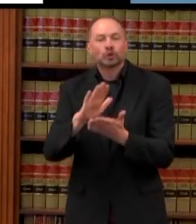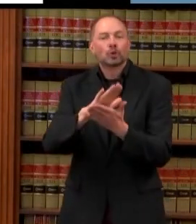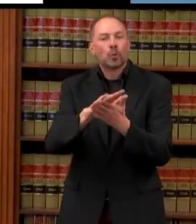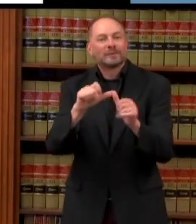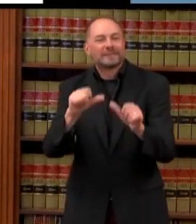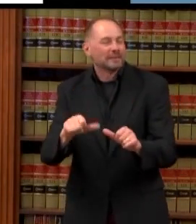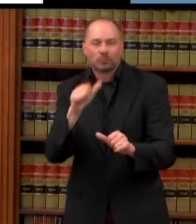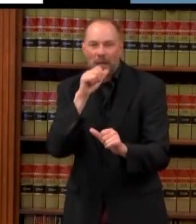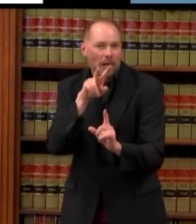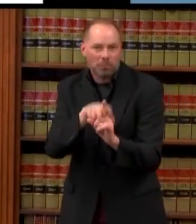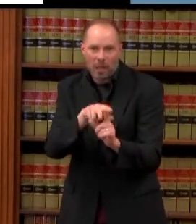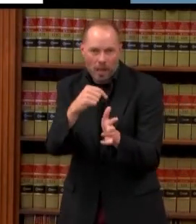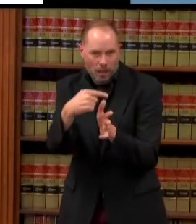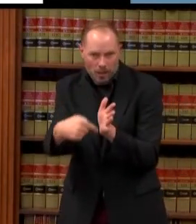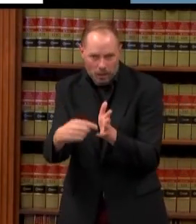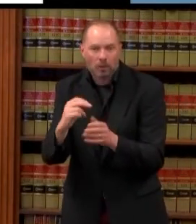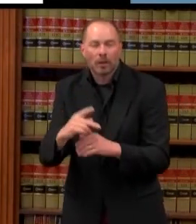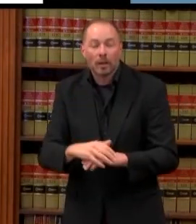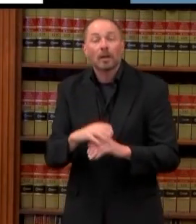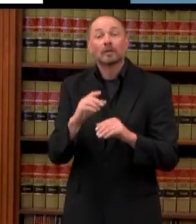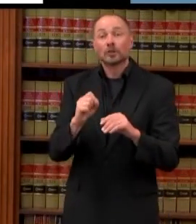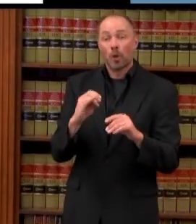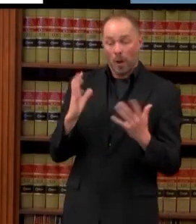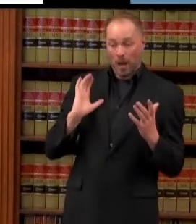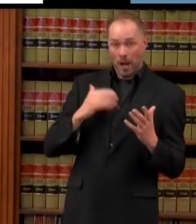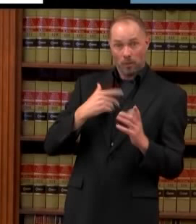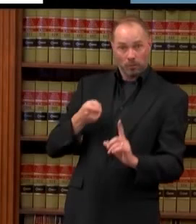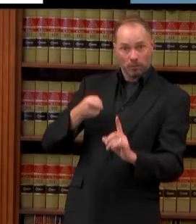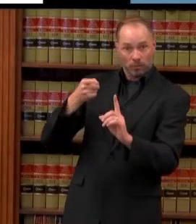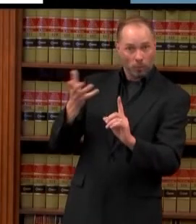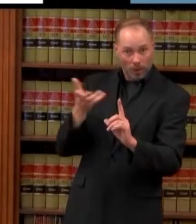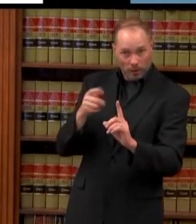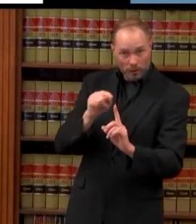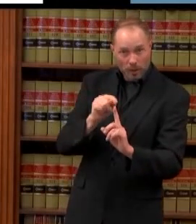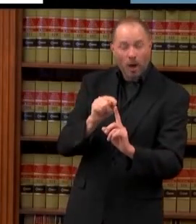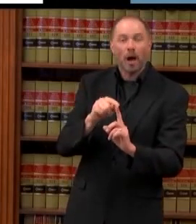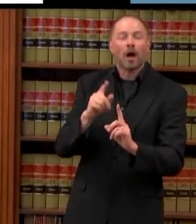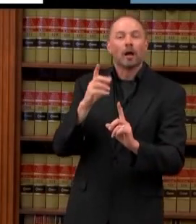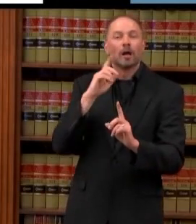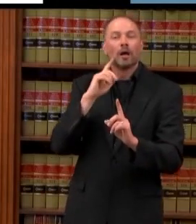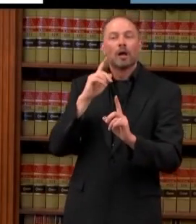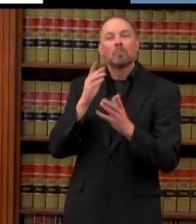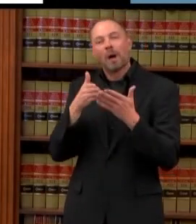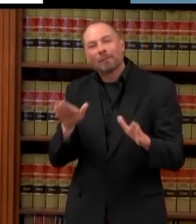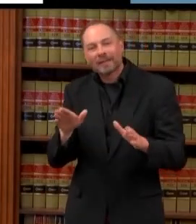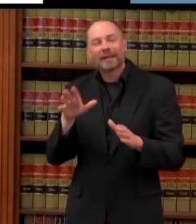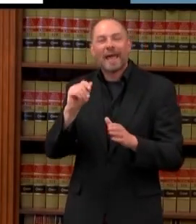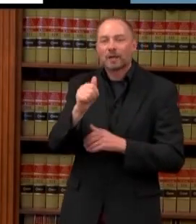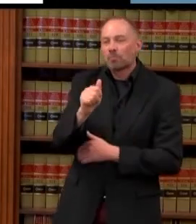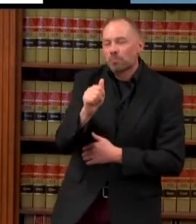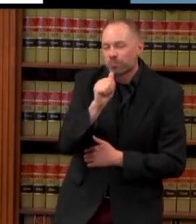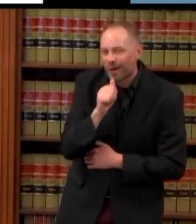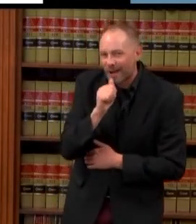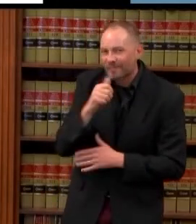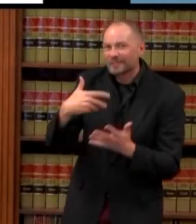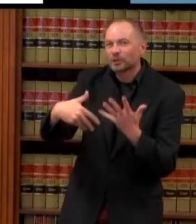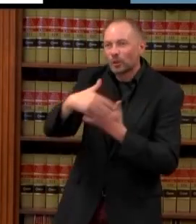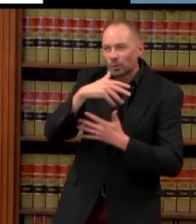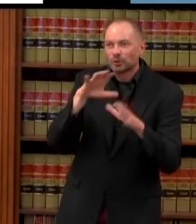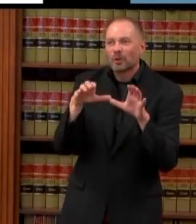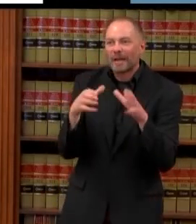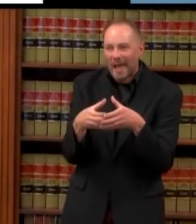apply to those. What this is geared at getting at are those public and even more so those private social